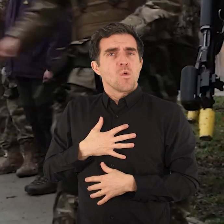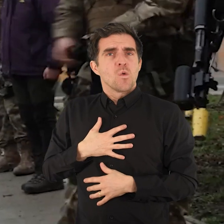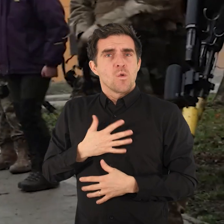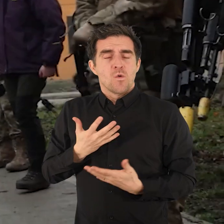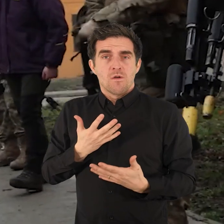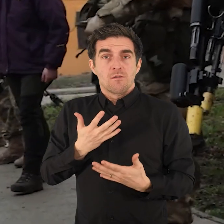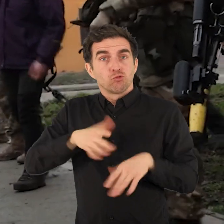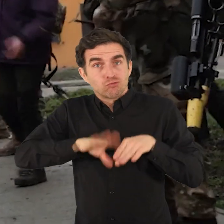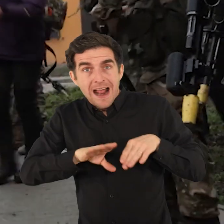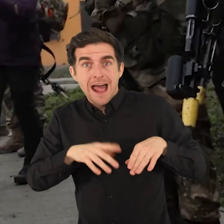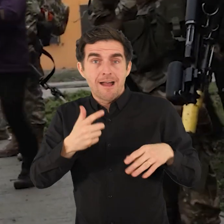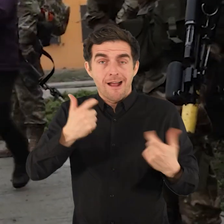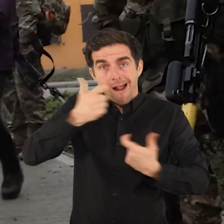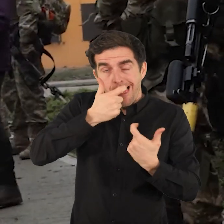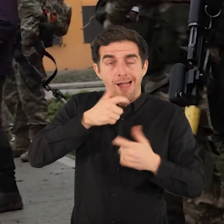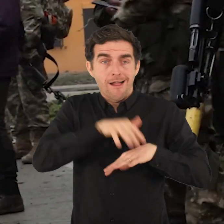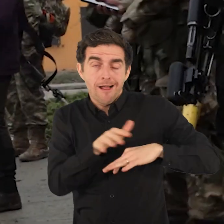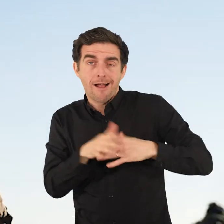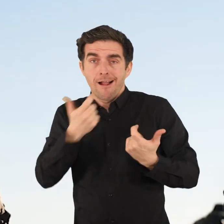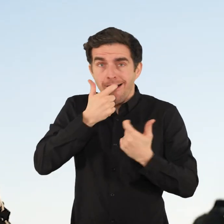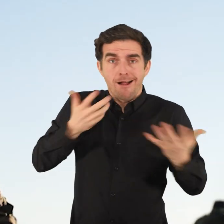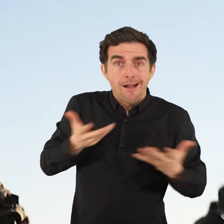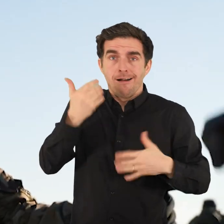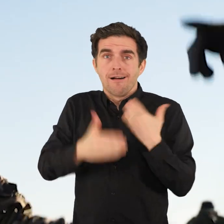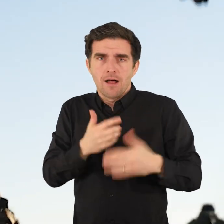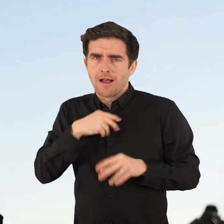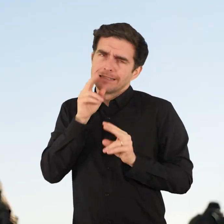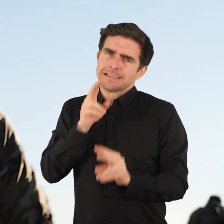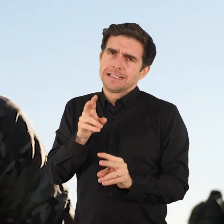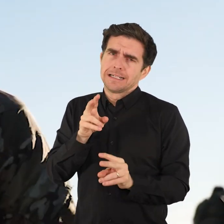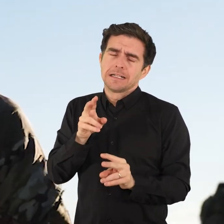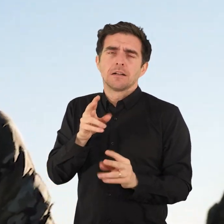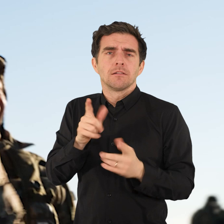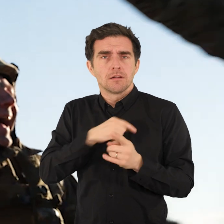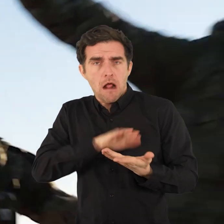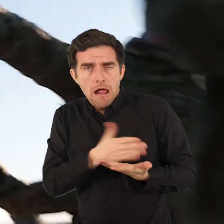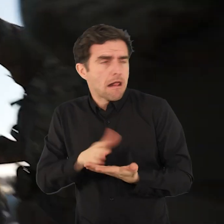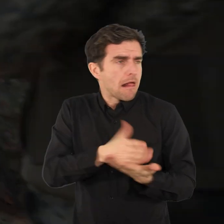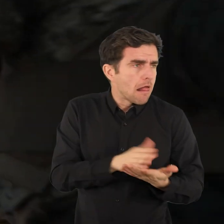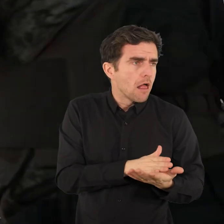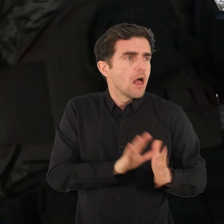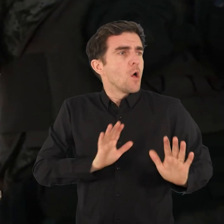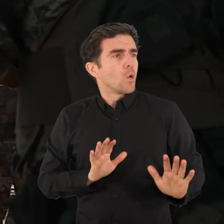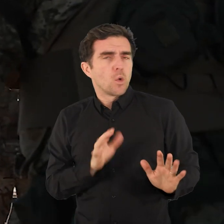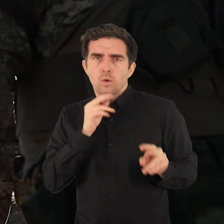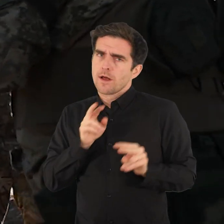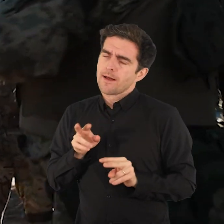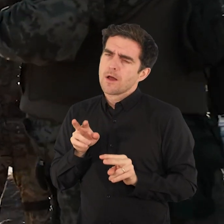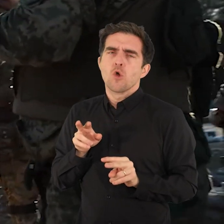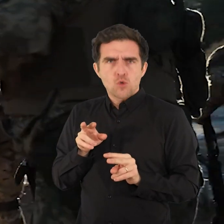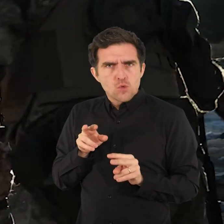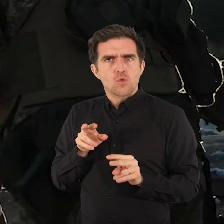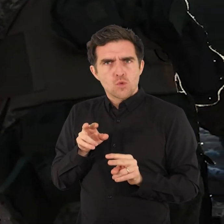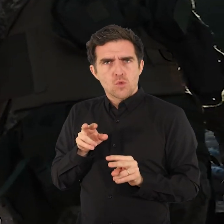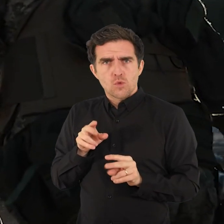in a way, sometimes like having fun during the training. And I look at them sometimes when I take a pause and I look at them and I see